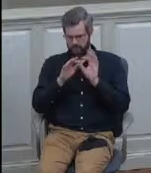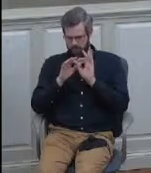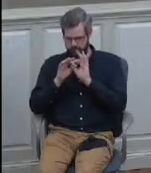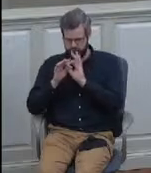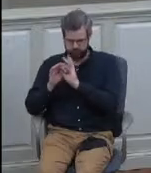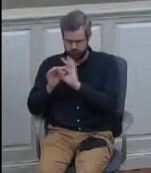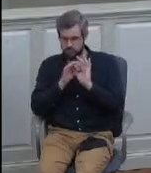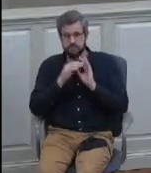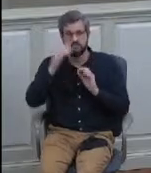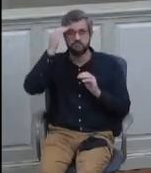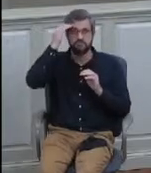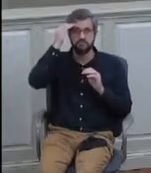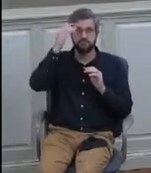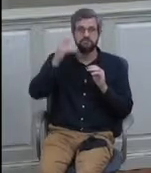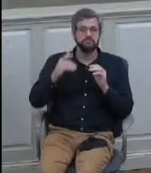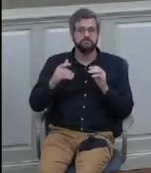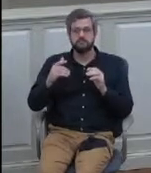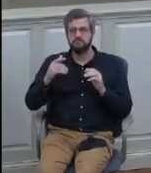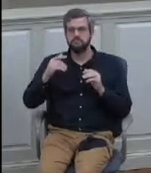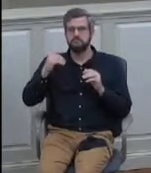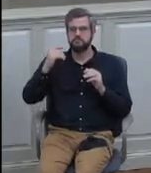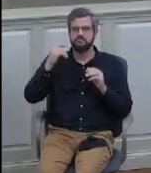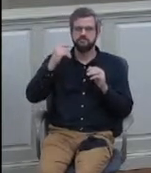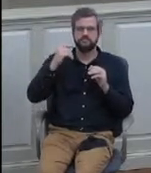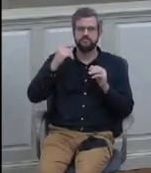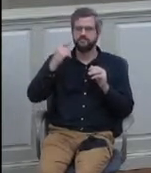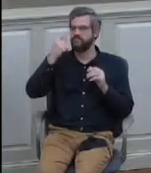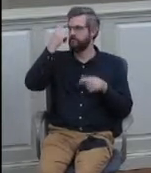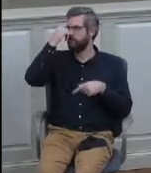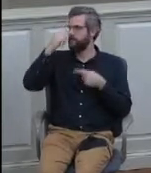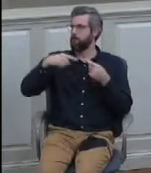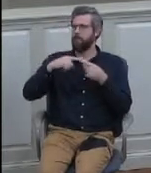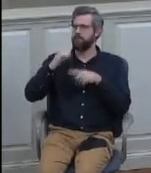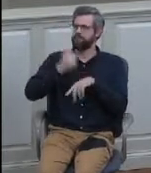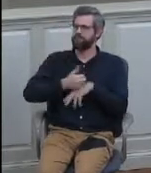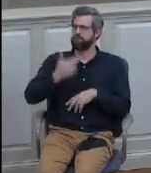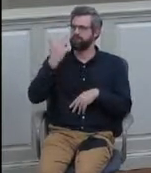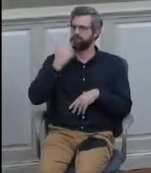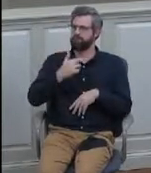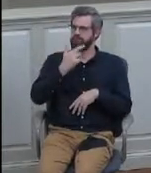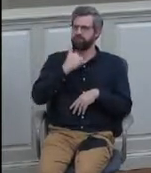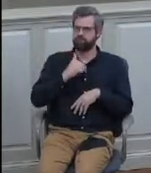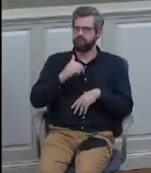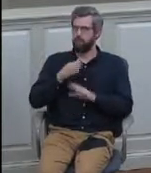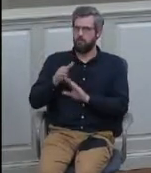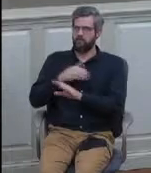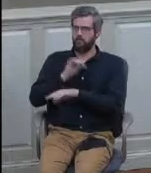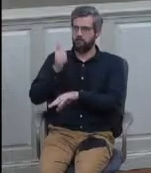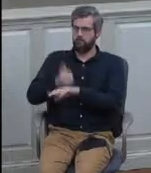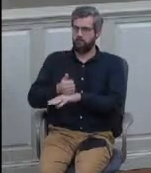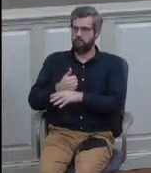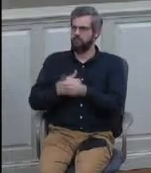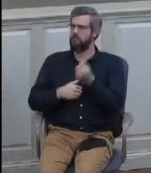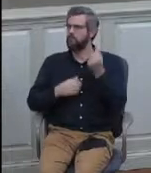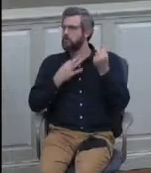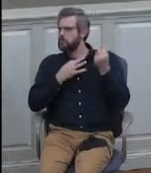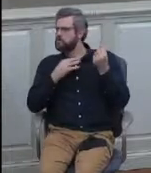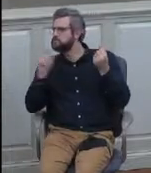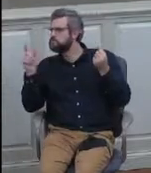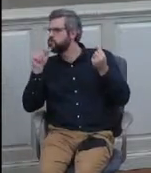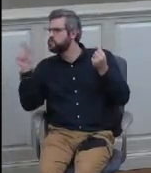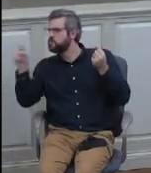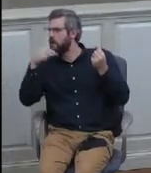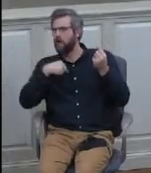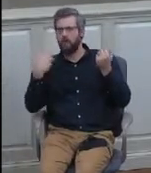know, if you're trying to get, if somebody's thinking about putting in a restaurant, or they want to know what else, you know, I don't want to be the Lone Ranger down here.